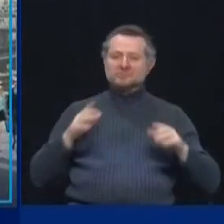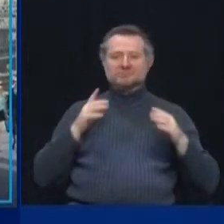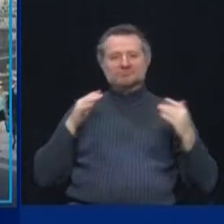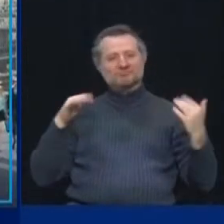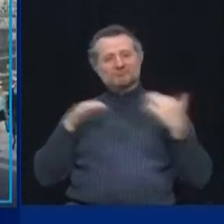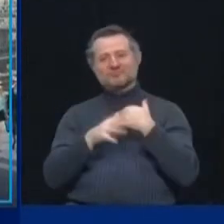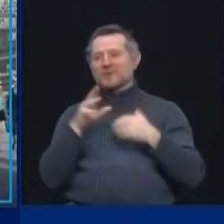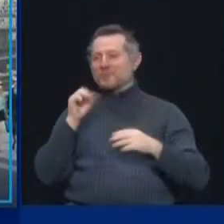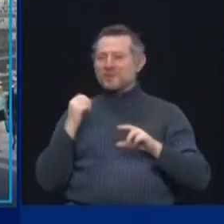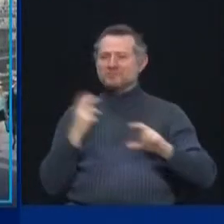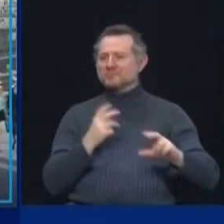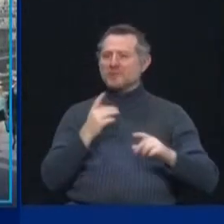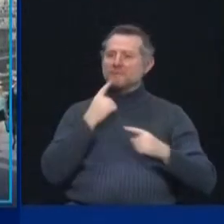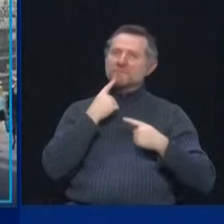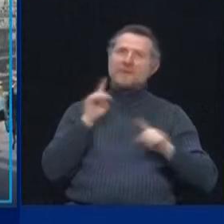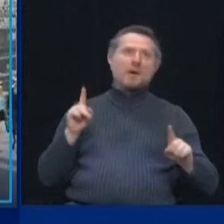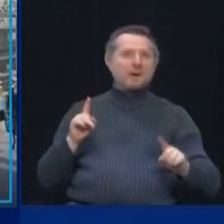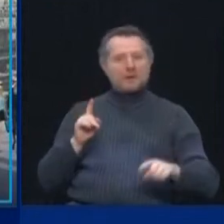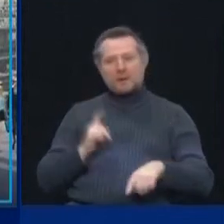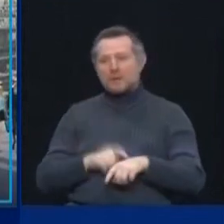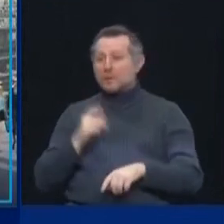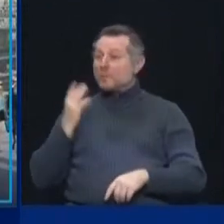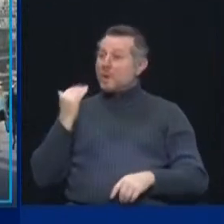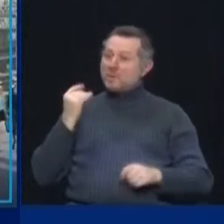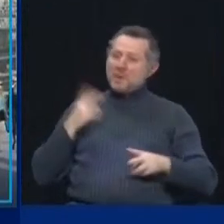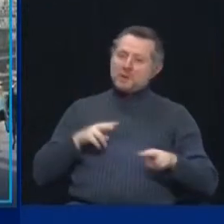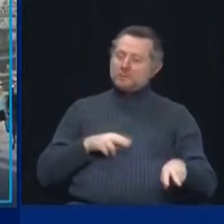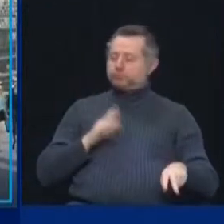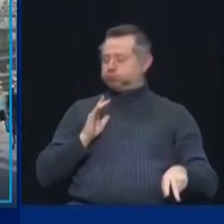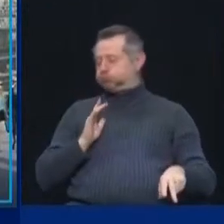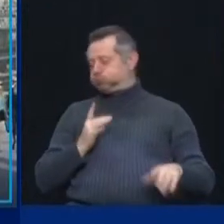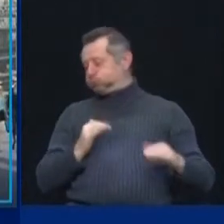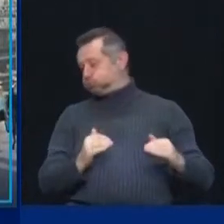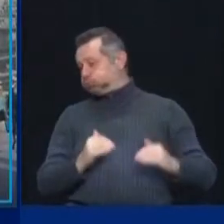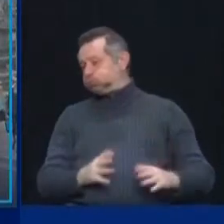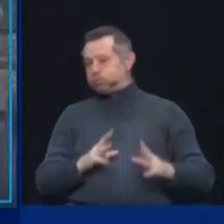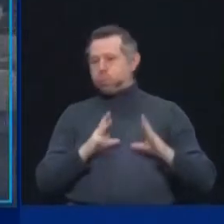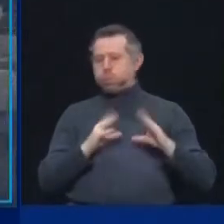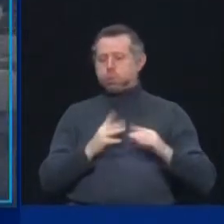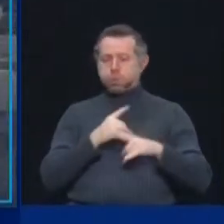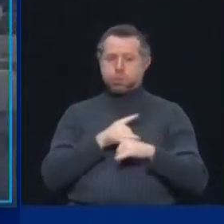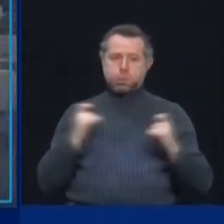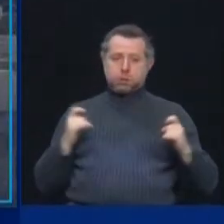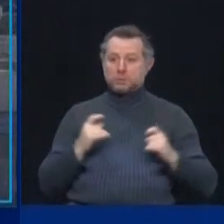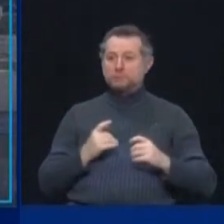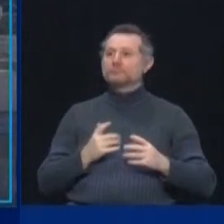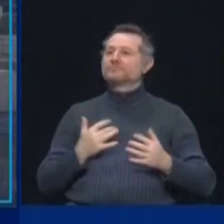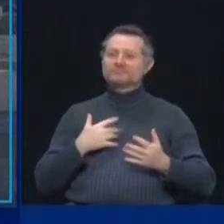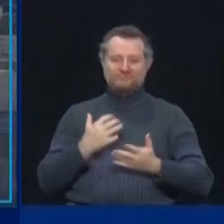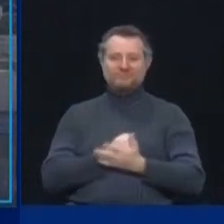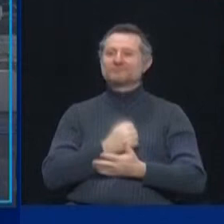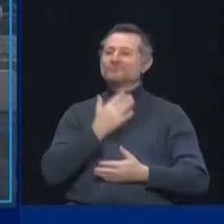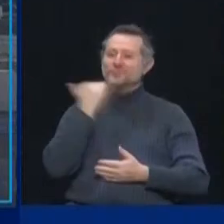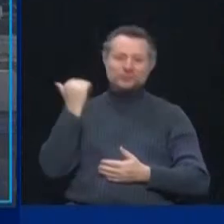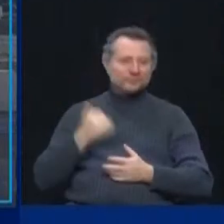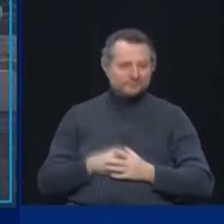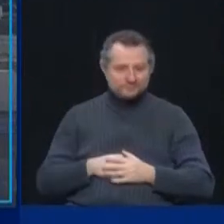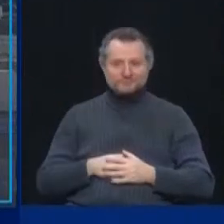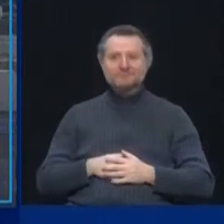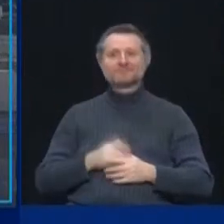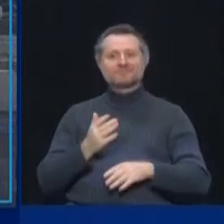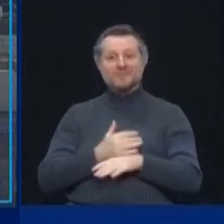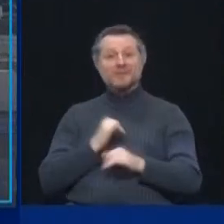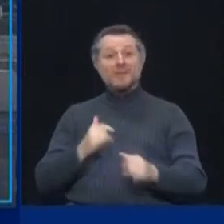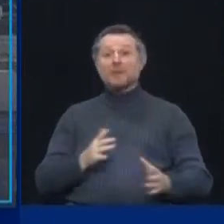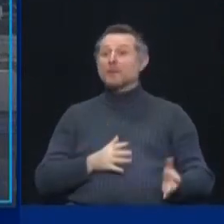such a disgrace for so many years. We deserve better, and now is the time to do it. Well, what